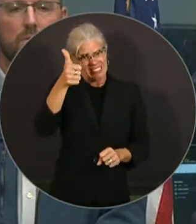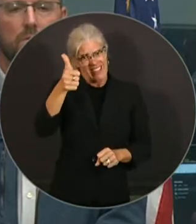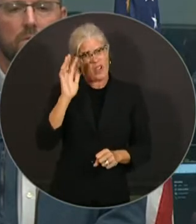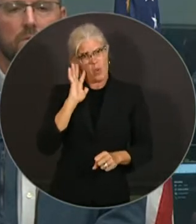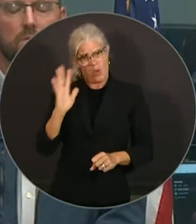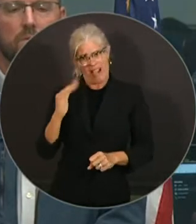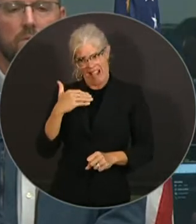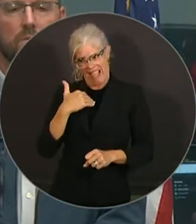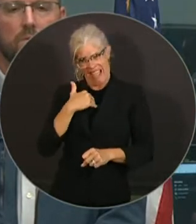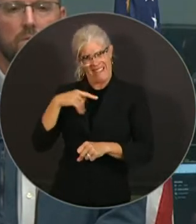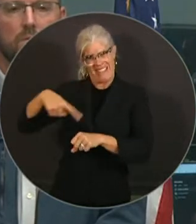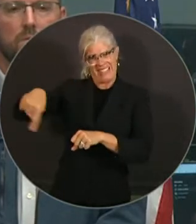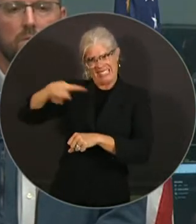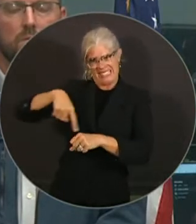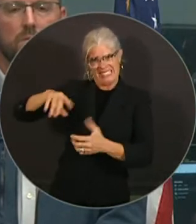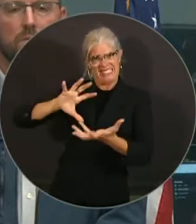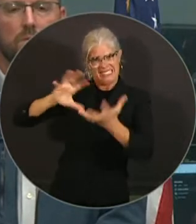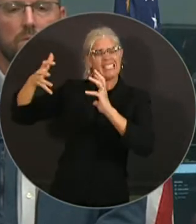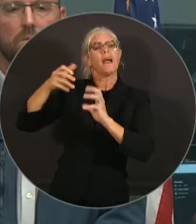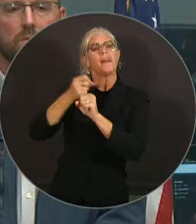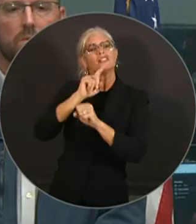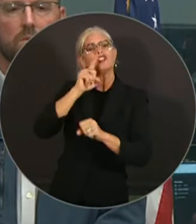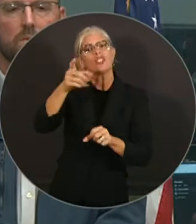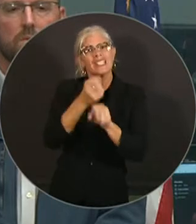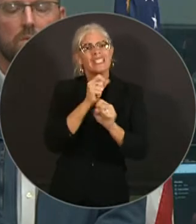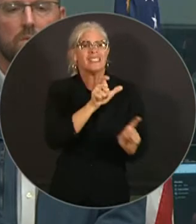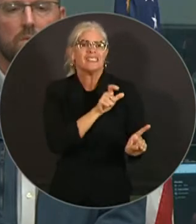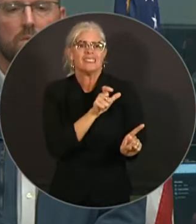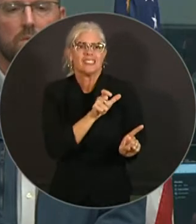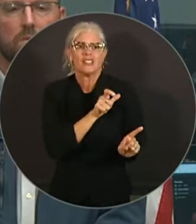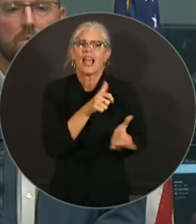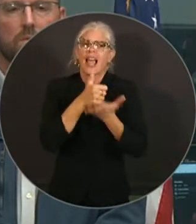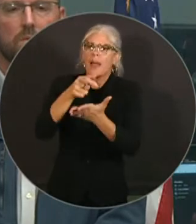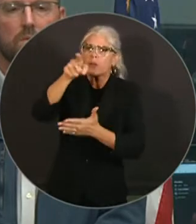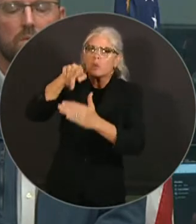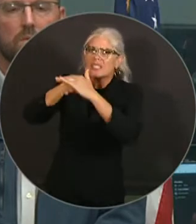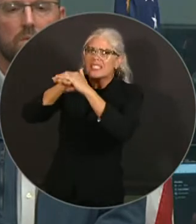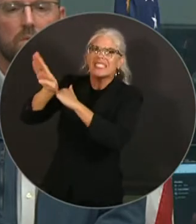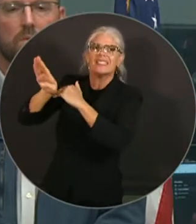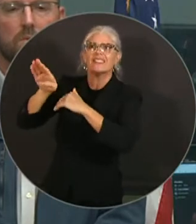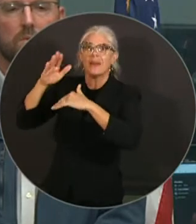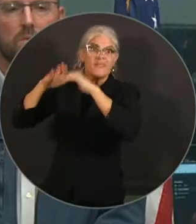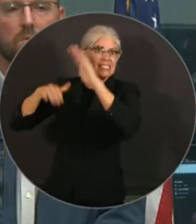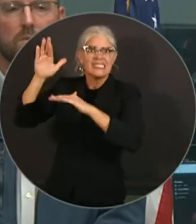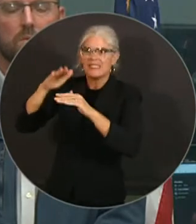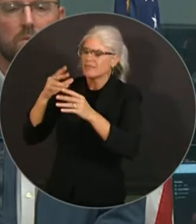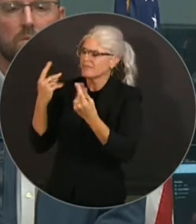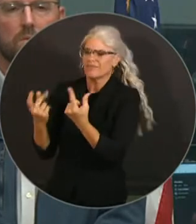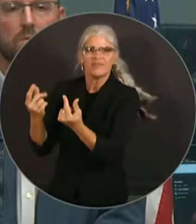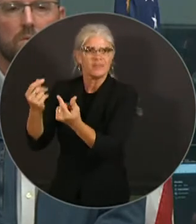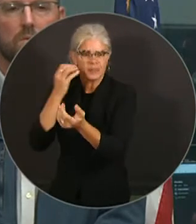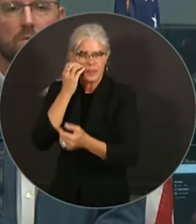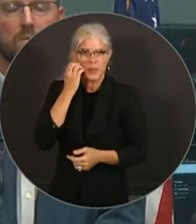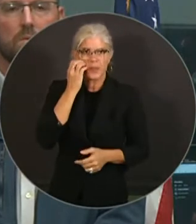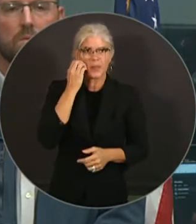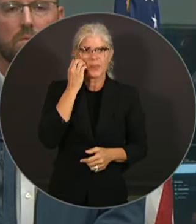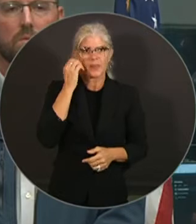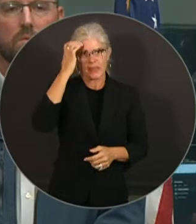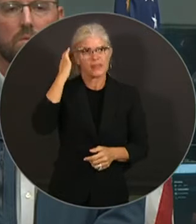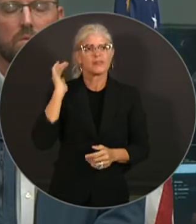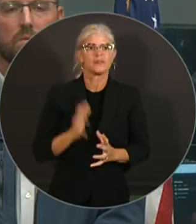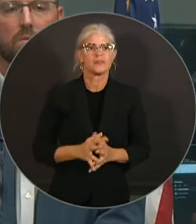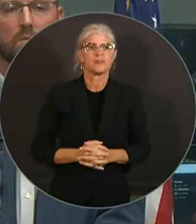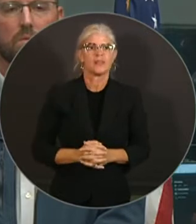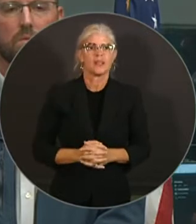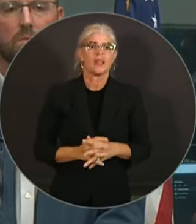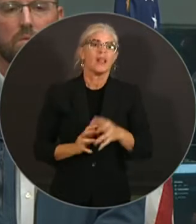those sites making sure that you can get into these facilities as quickly as possible, get out and return on your way, whether you're